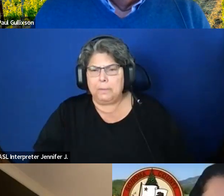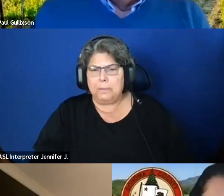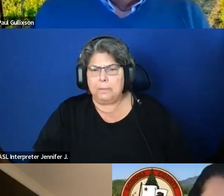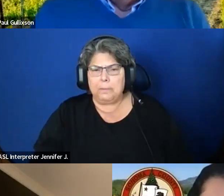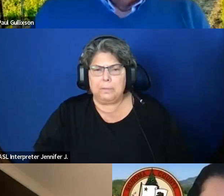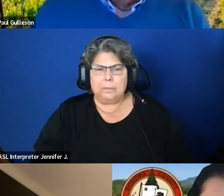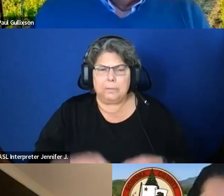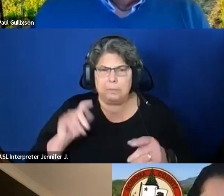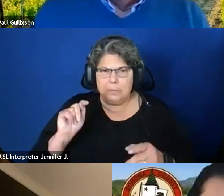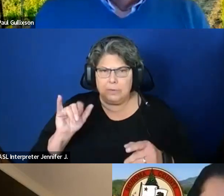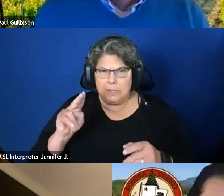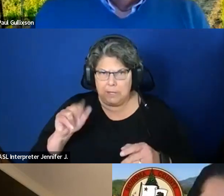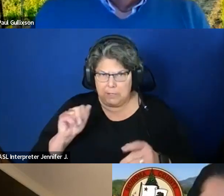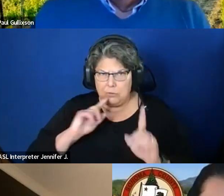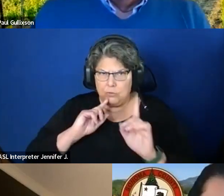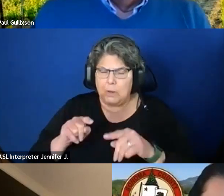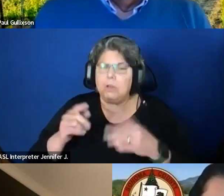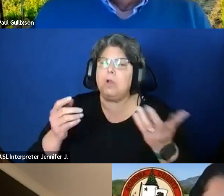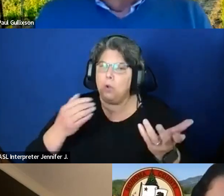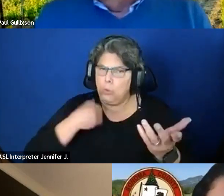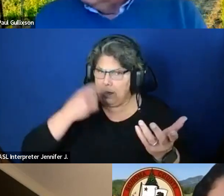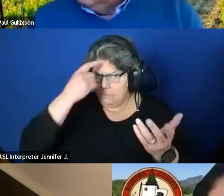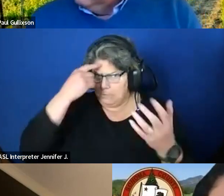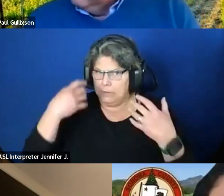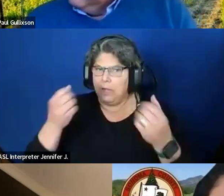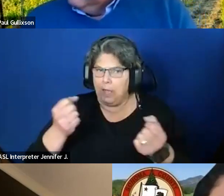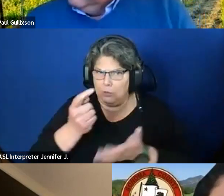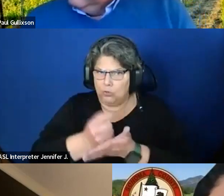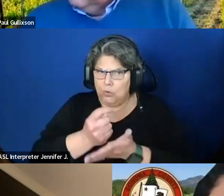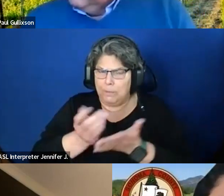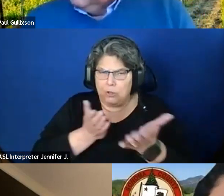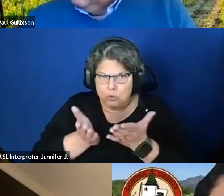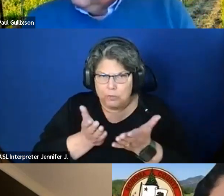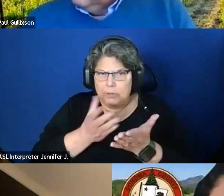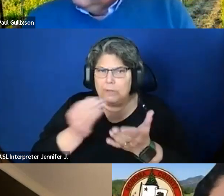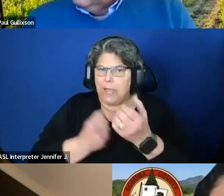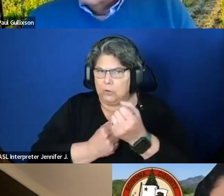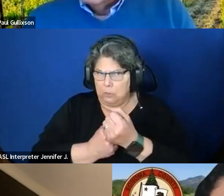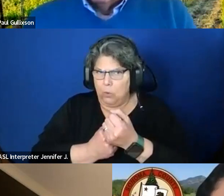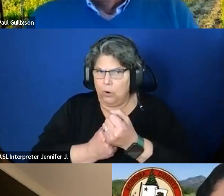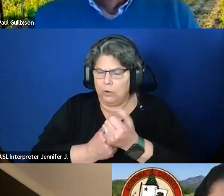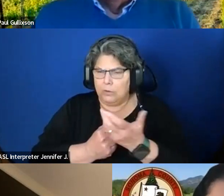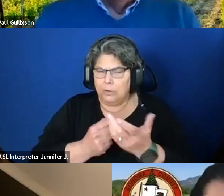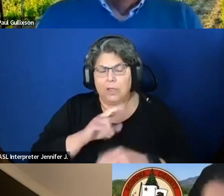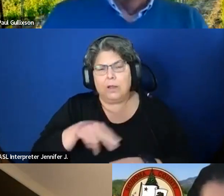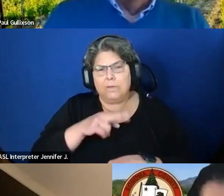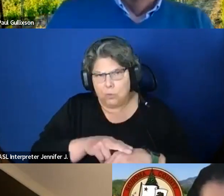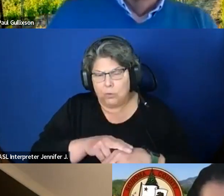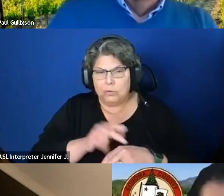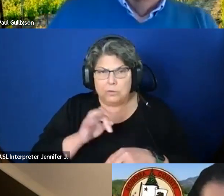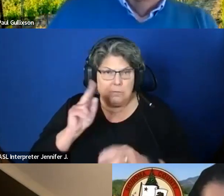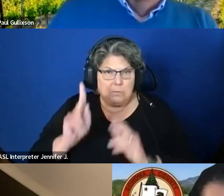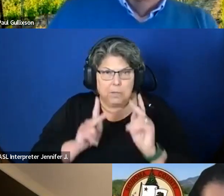Well, we have mental health treatment services and supports, and of course, if individuals